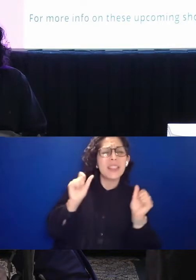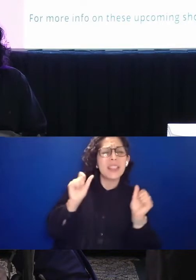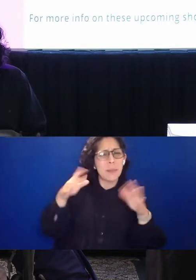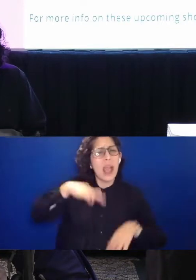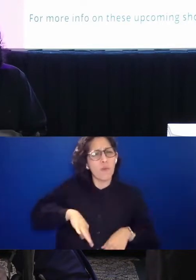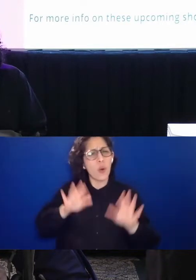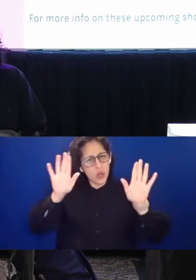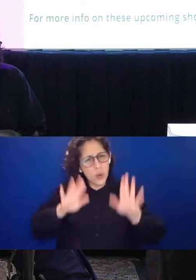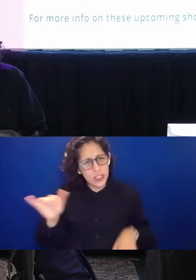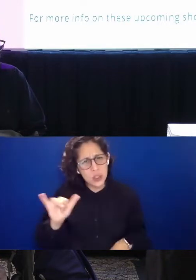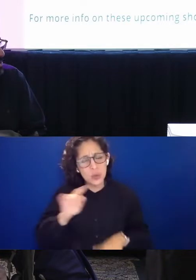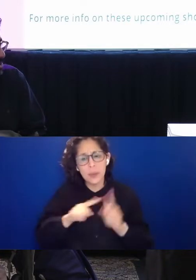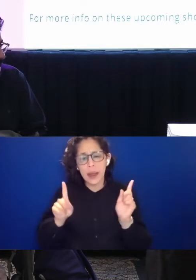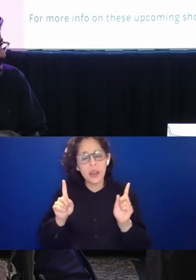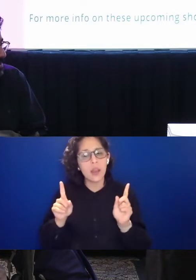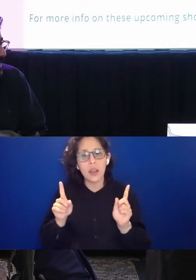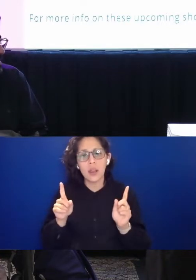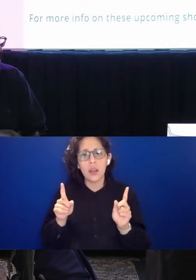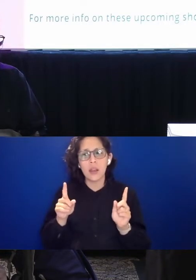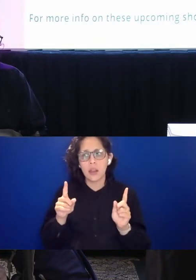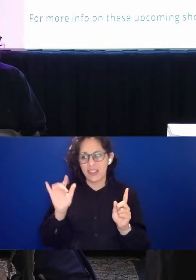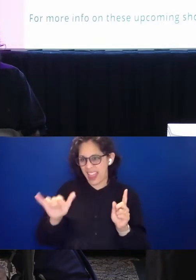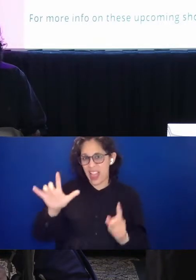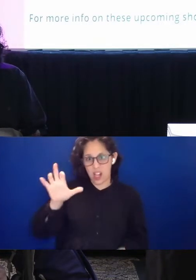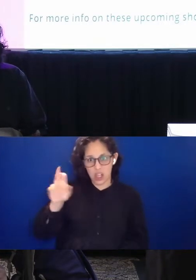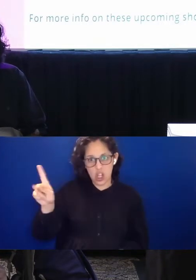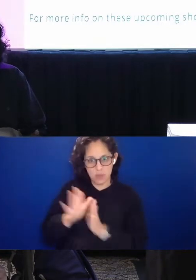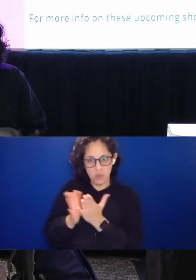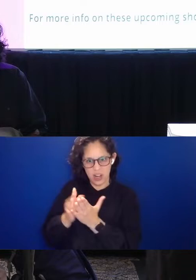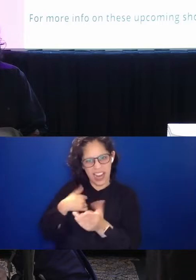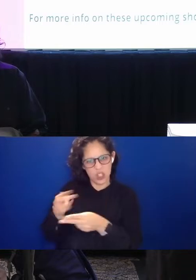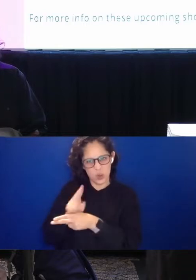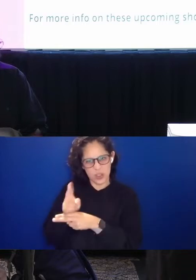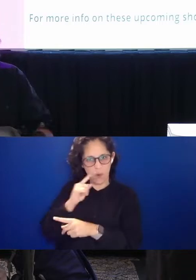straight up lookbook for my last show because it